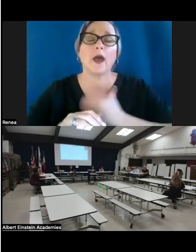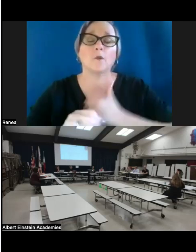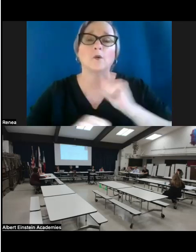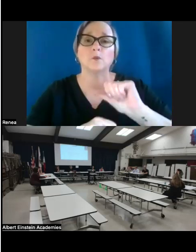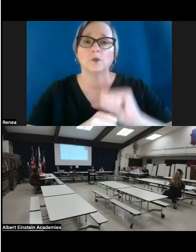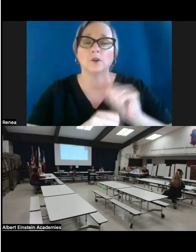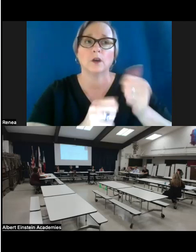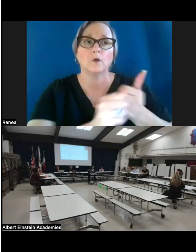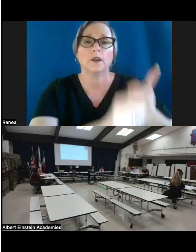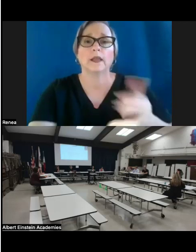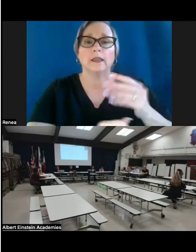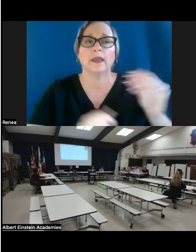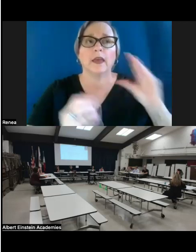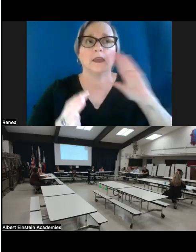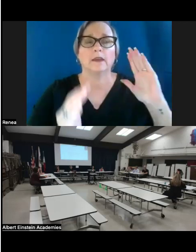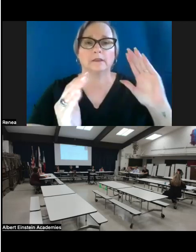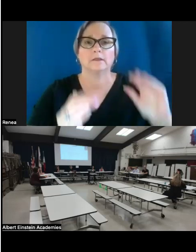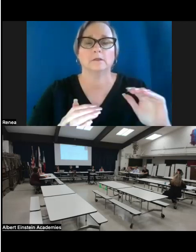with.